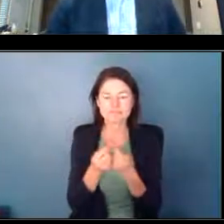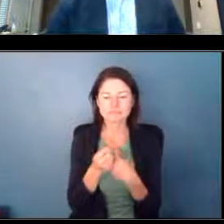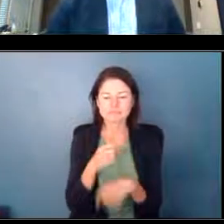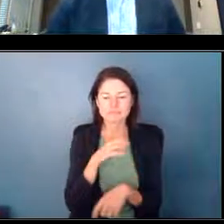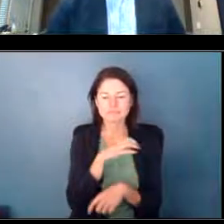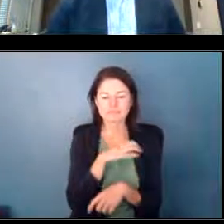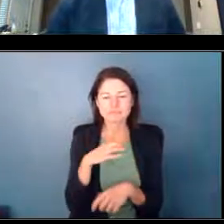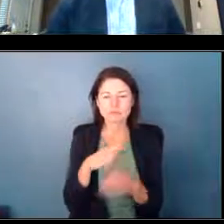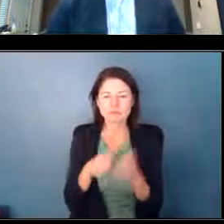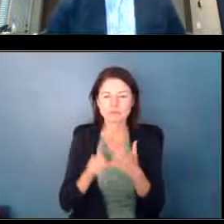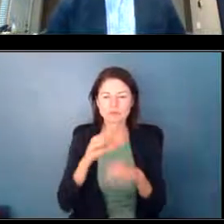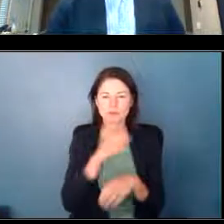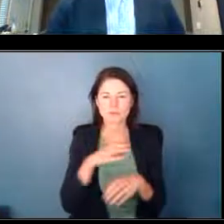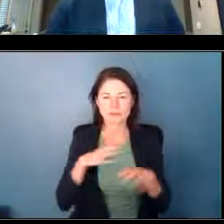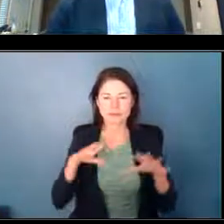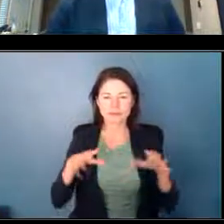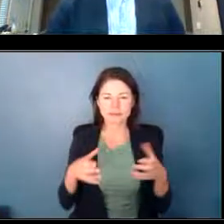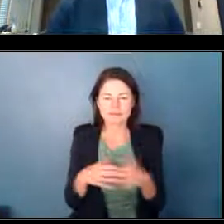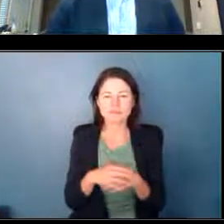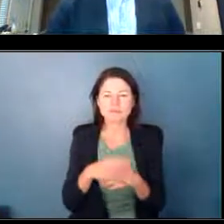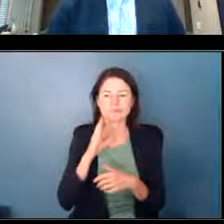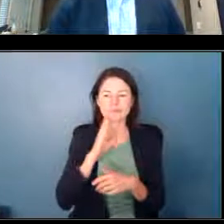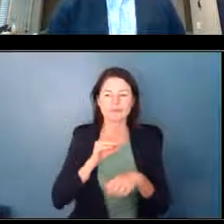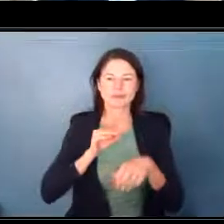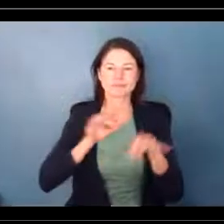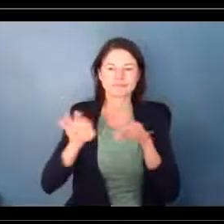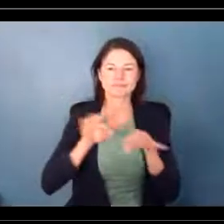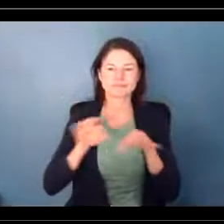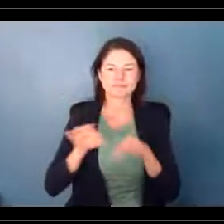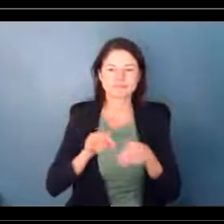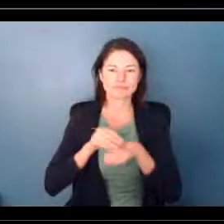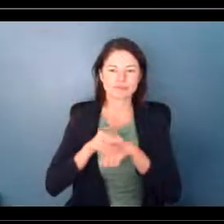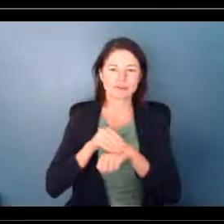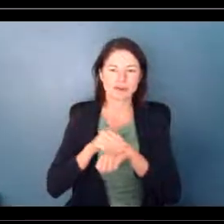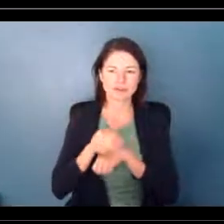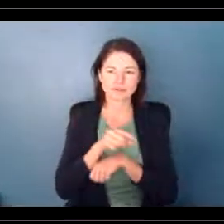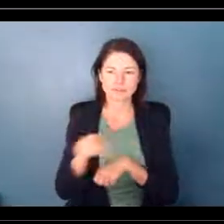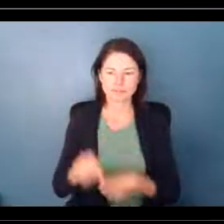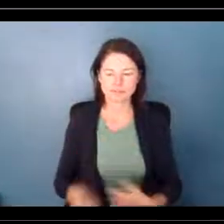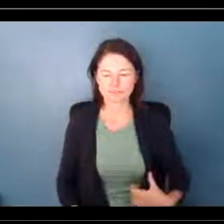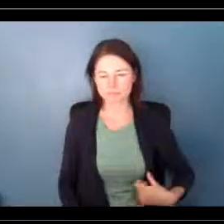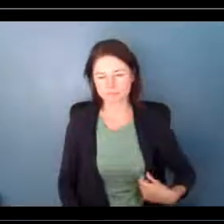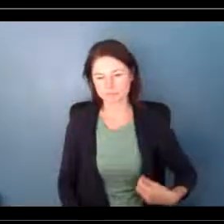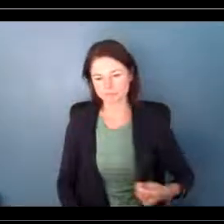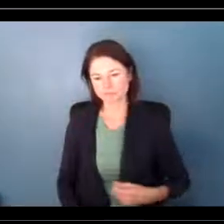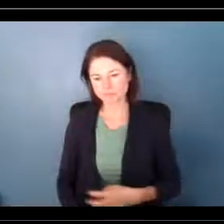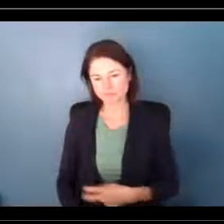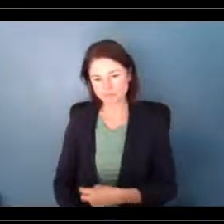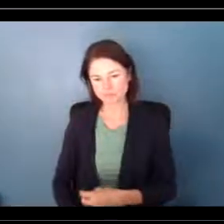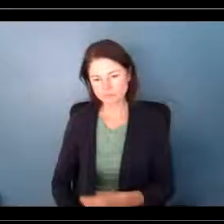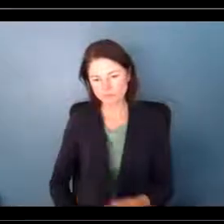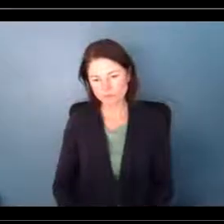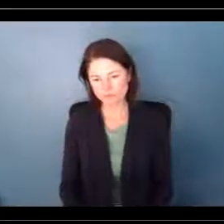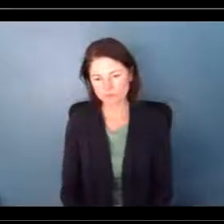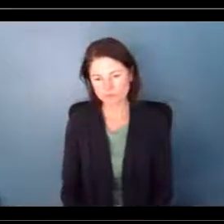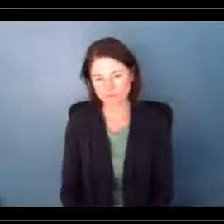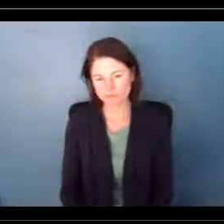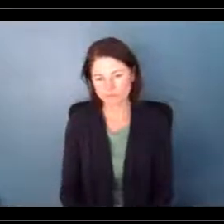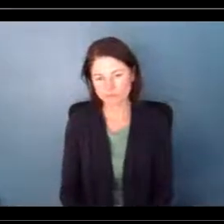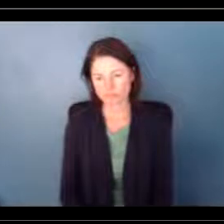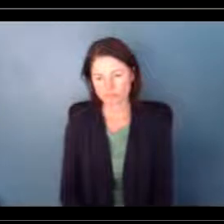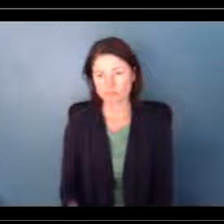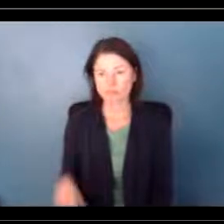we provide specific guidance to them in regards to, as they're evaluating, you know, making sure that they understand the